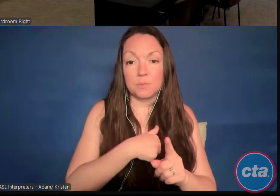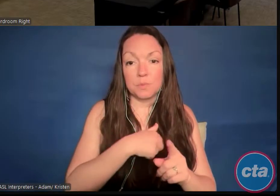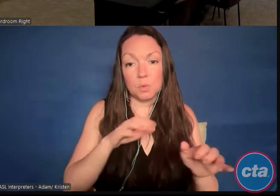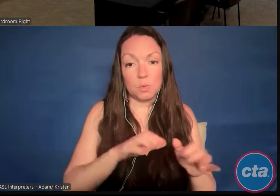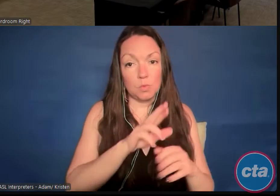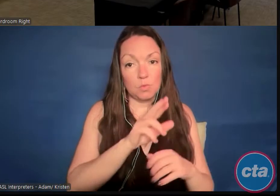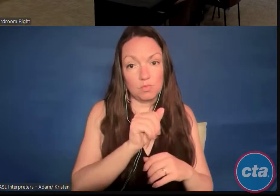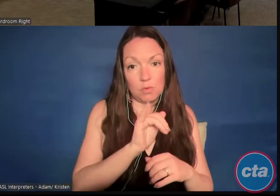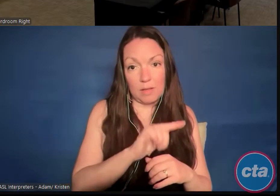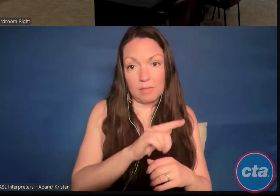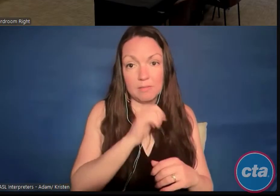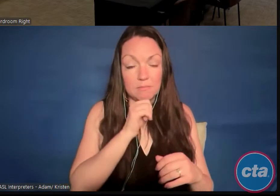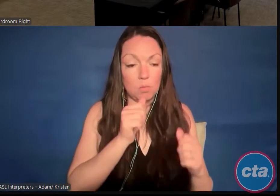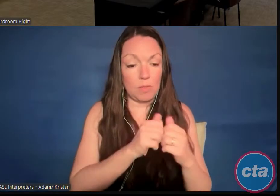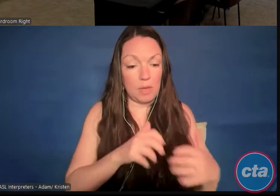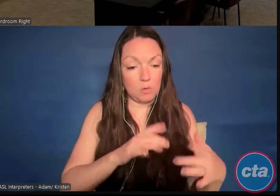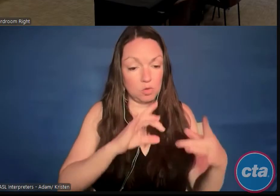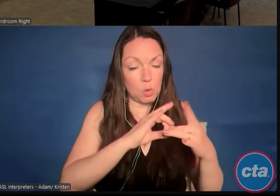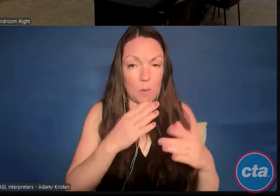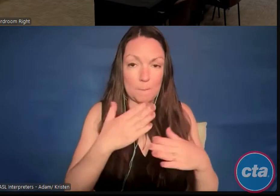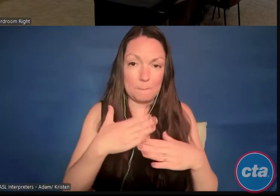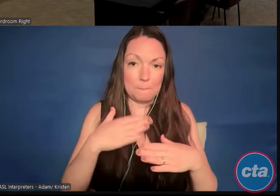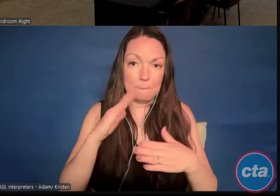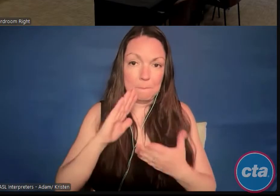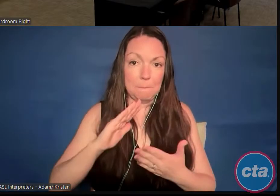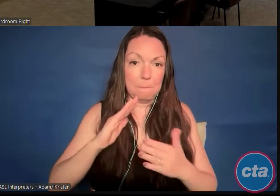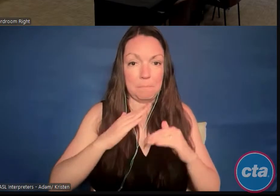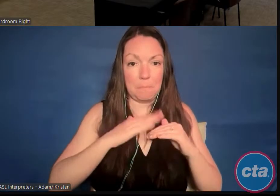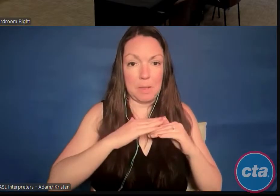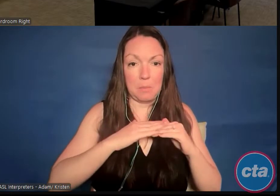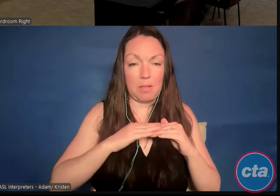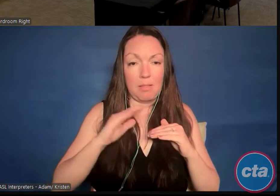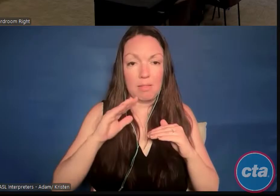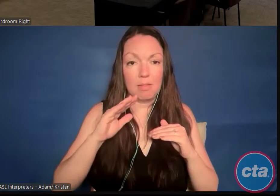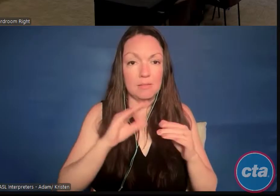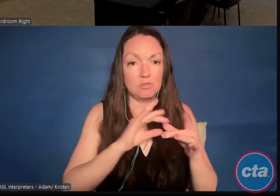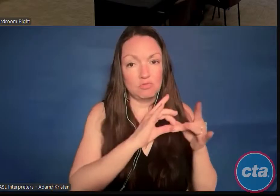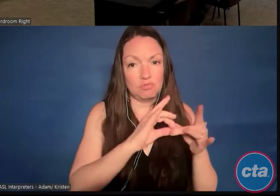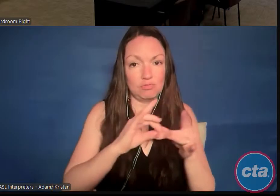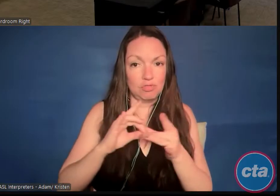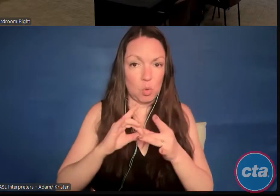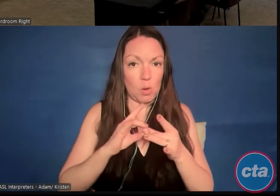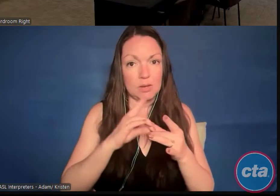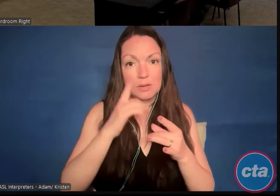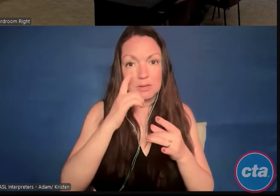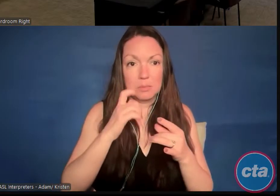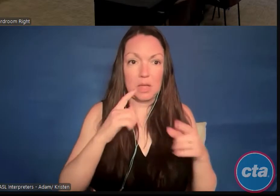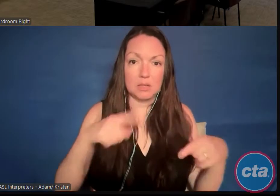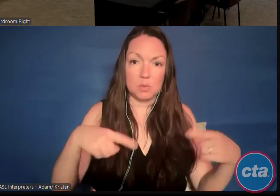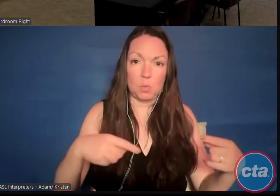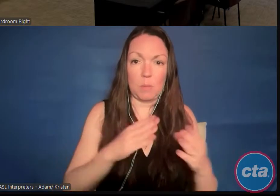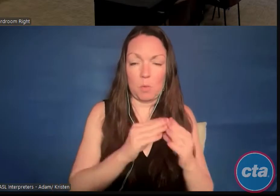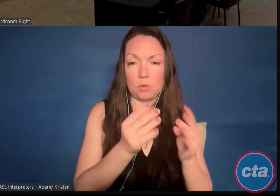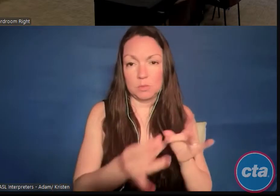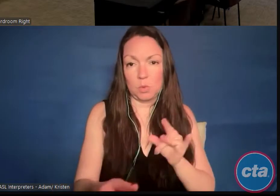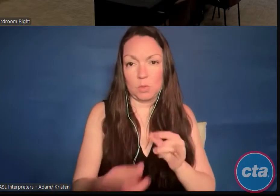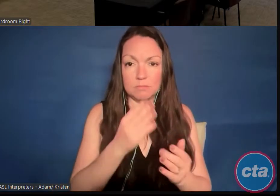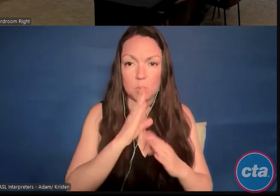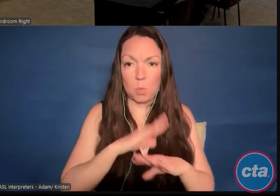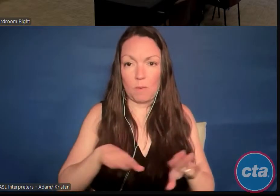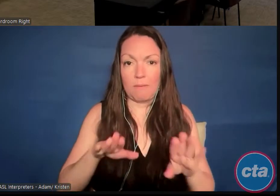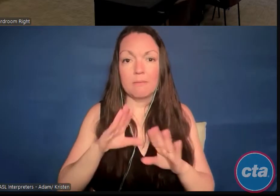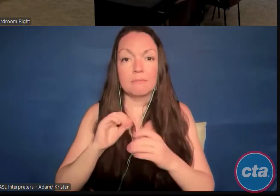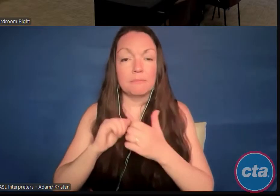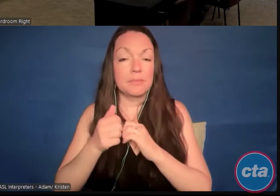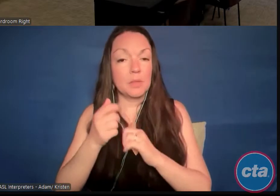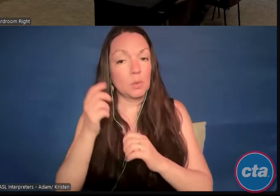longer joints, or we minimize the number of joints. So you don't get that clack clack as a train wheel travels by. But also sound walls and how you use concrete to